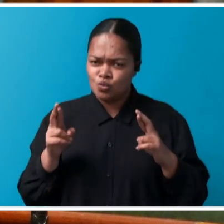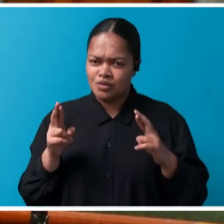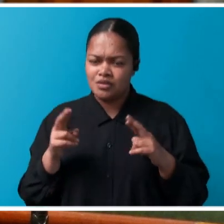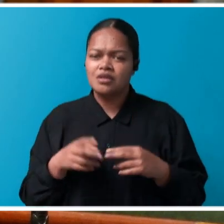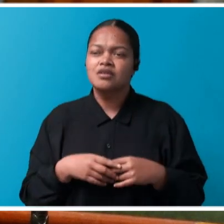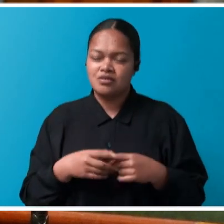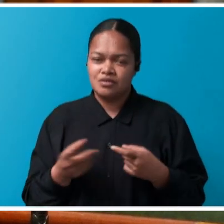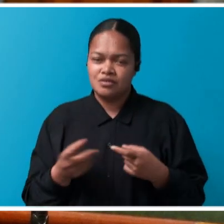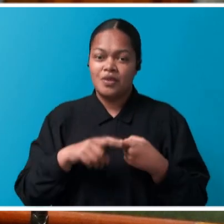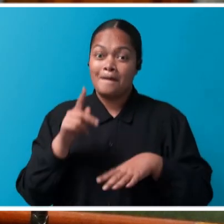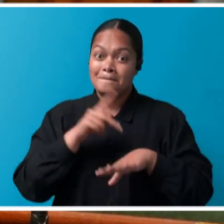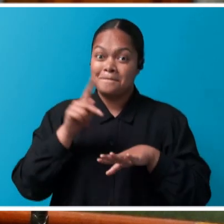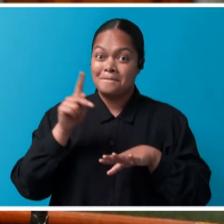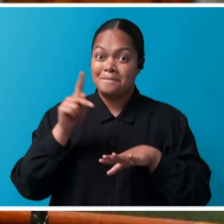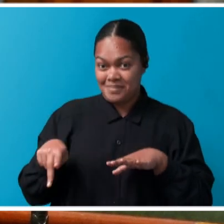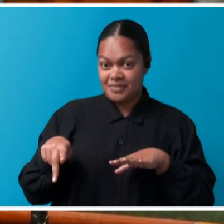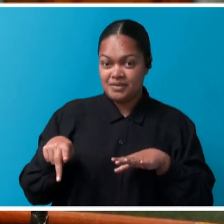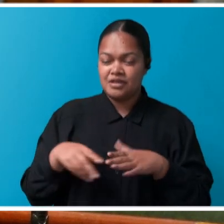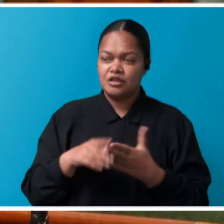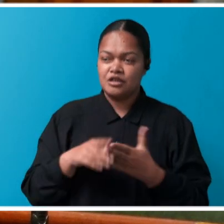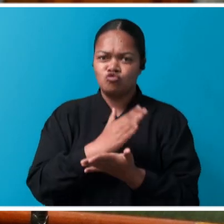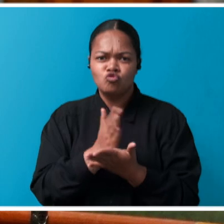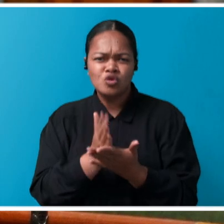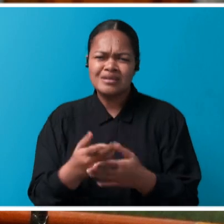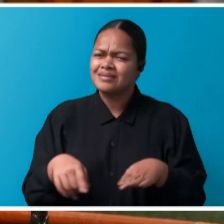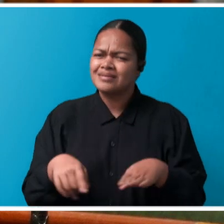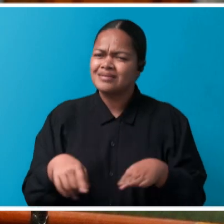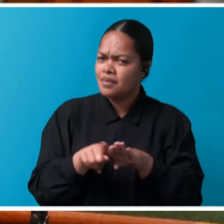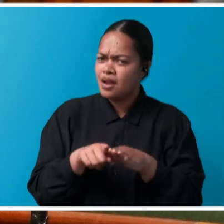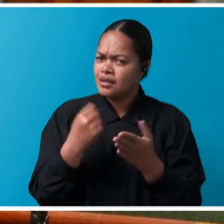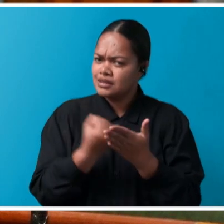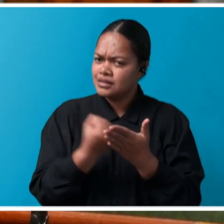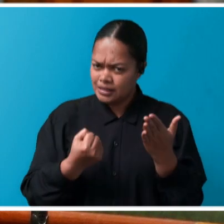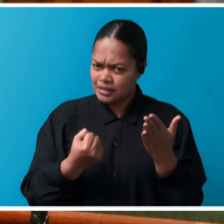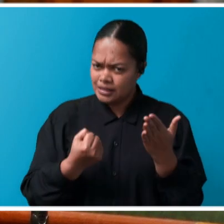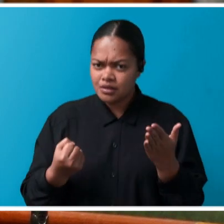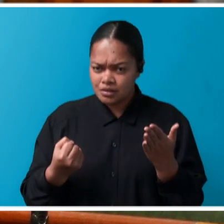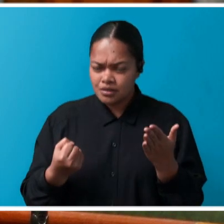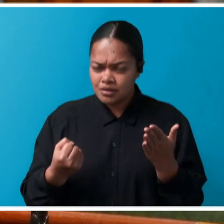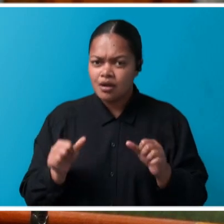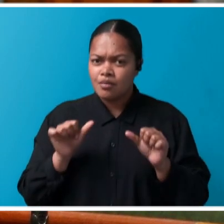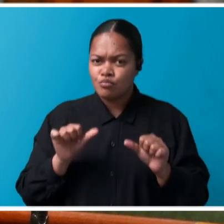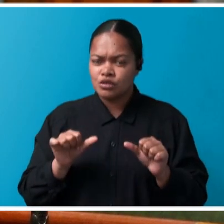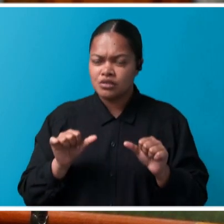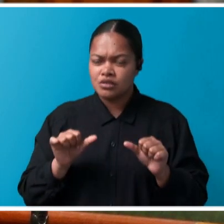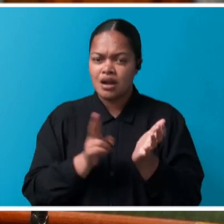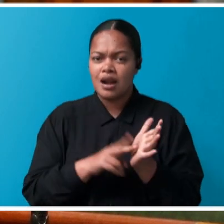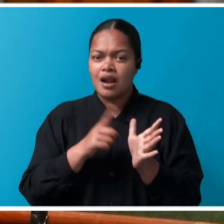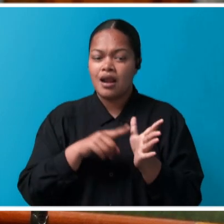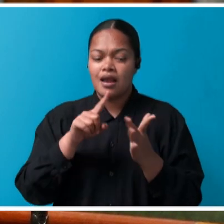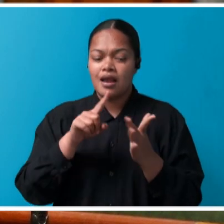fellow parliamentarians in sharing a similar sentiments, honoring the President's Ratu